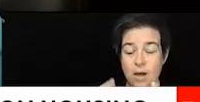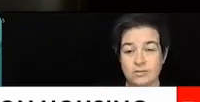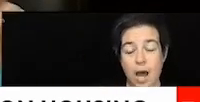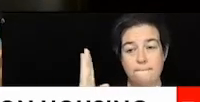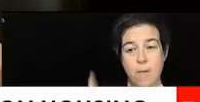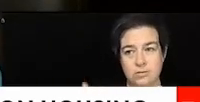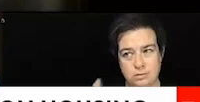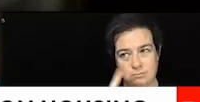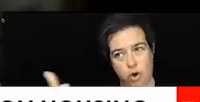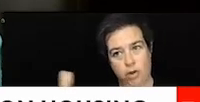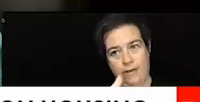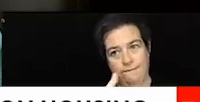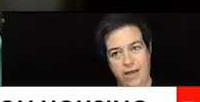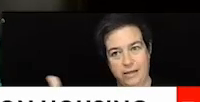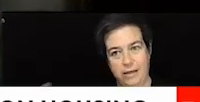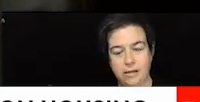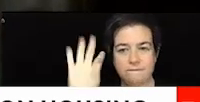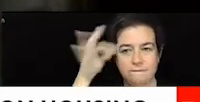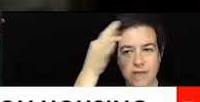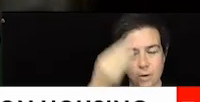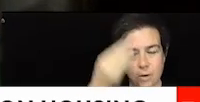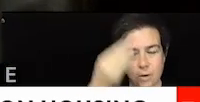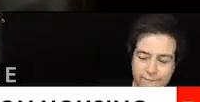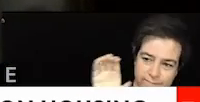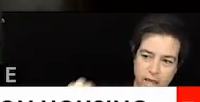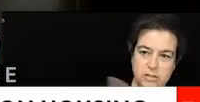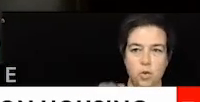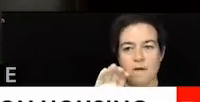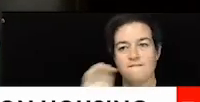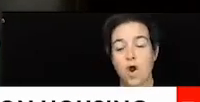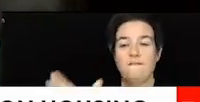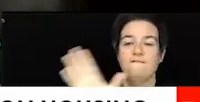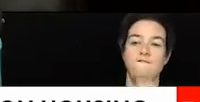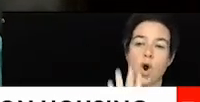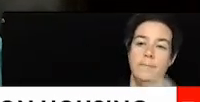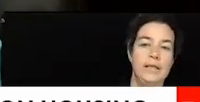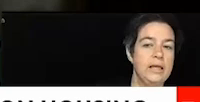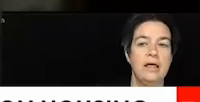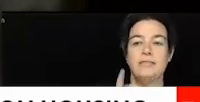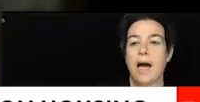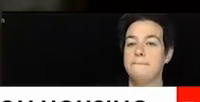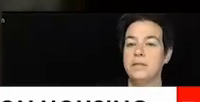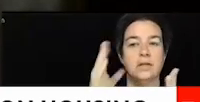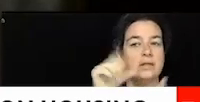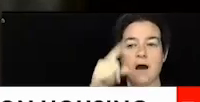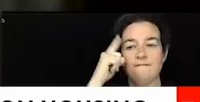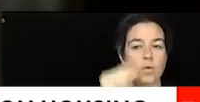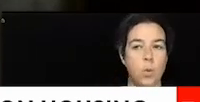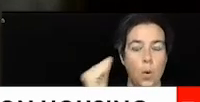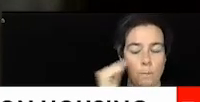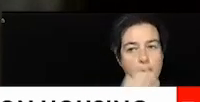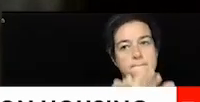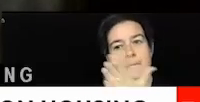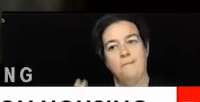vacant. Federal investment in converting formerly non-residential properties into housing could